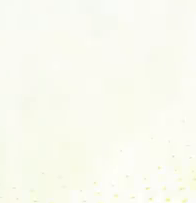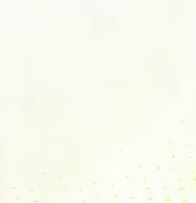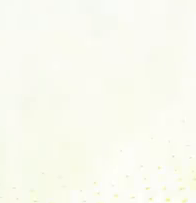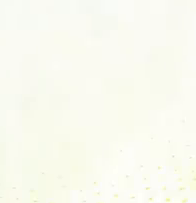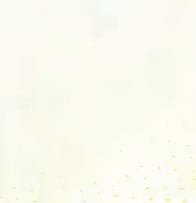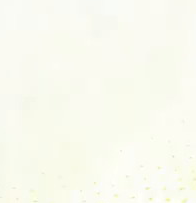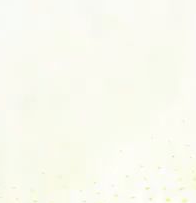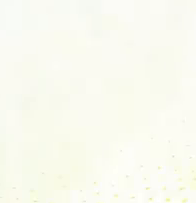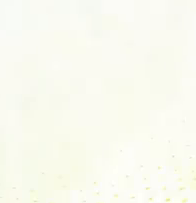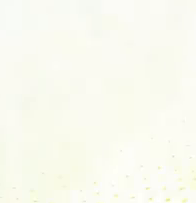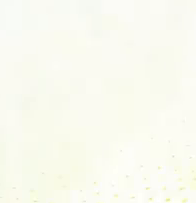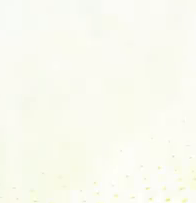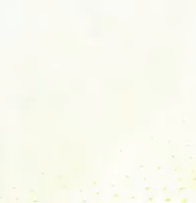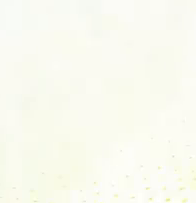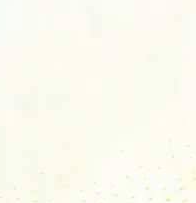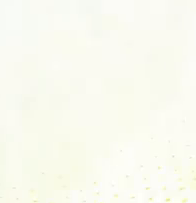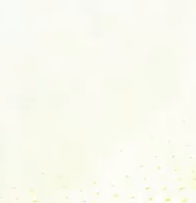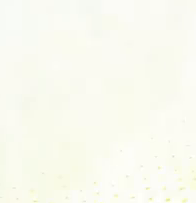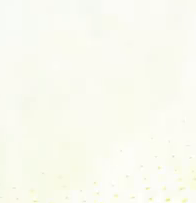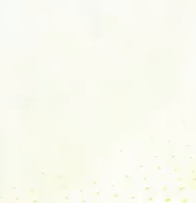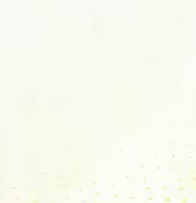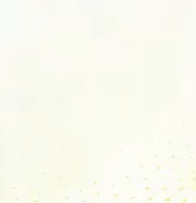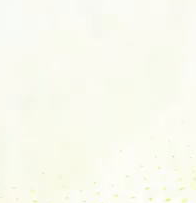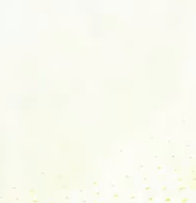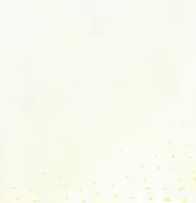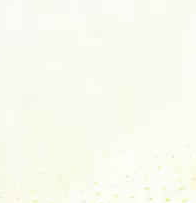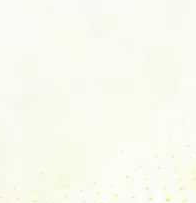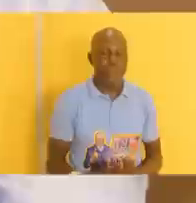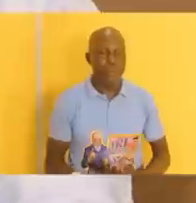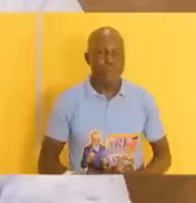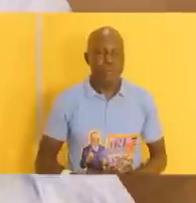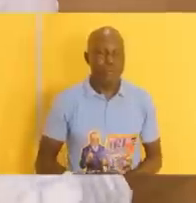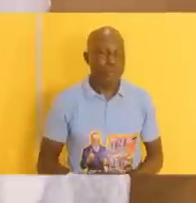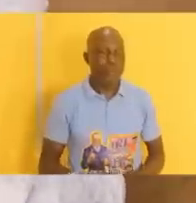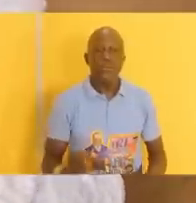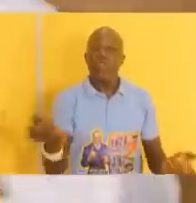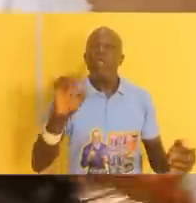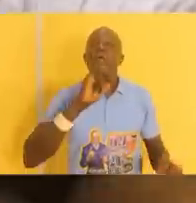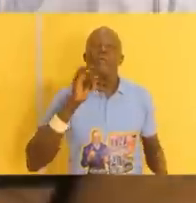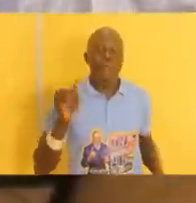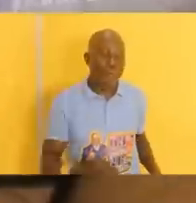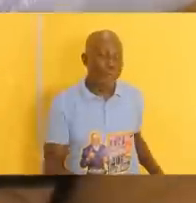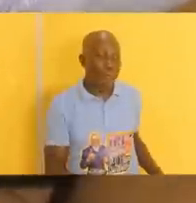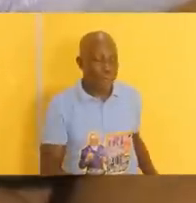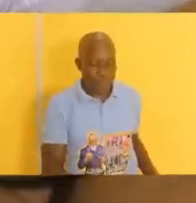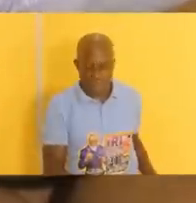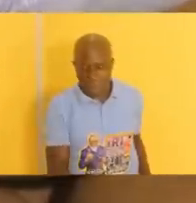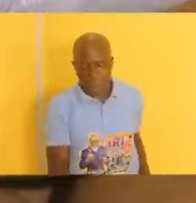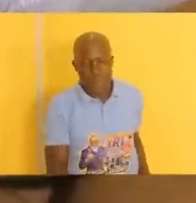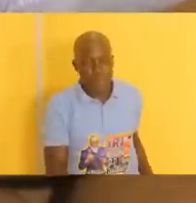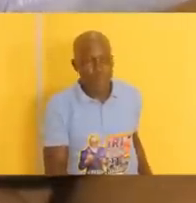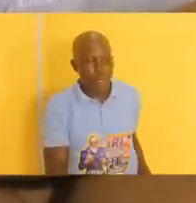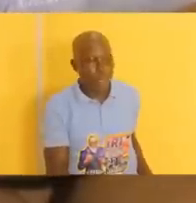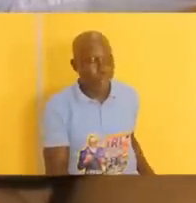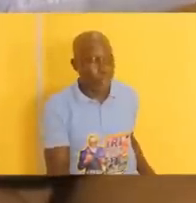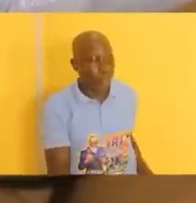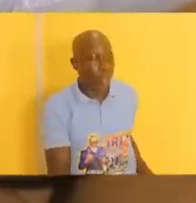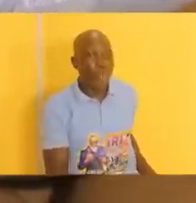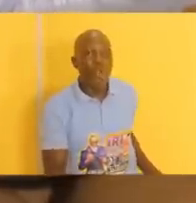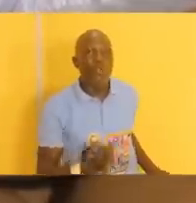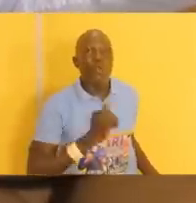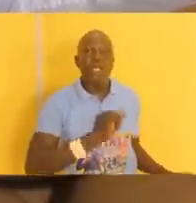daddy thank you so much love you sir bye sir where is the phone bring out your